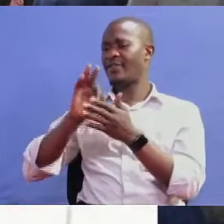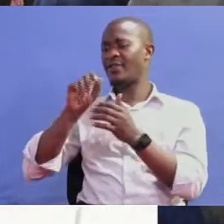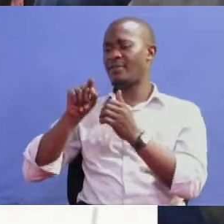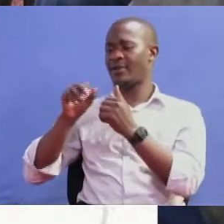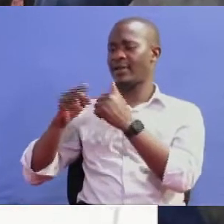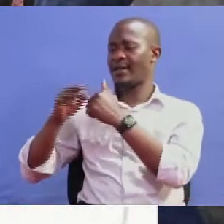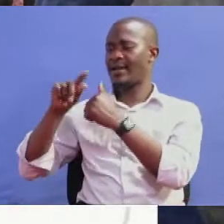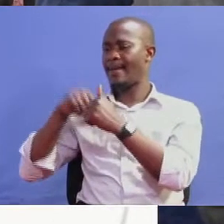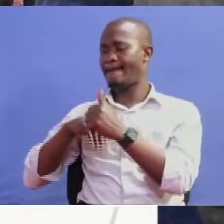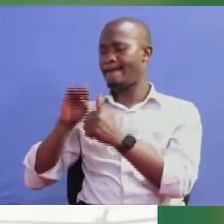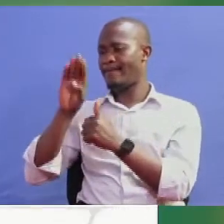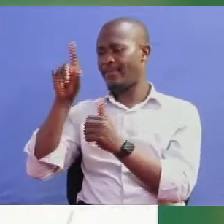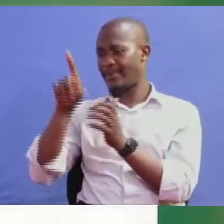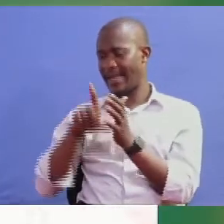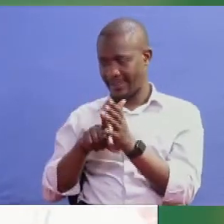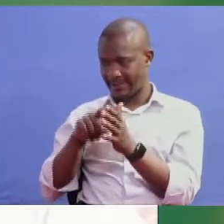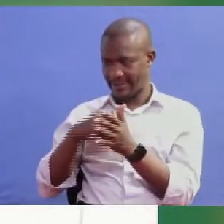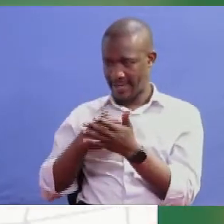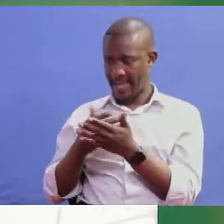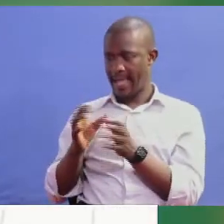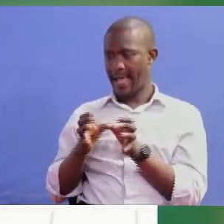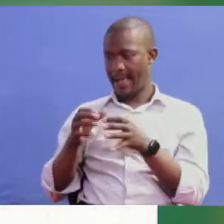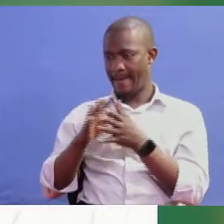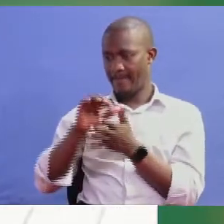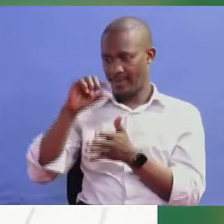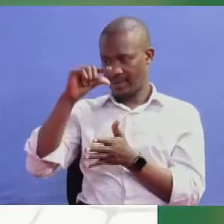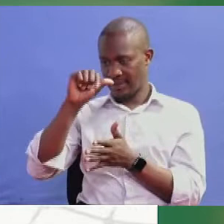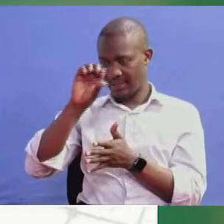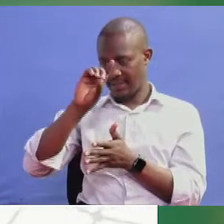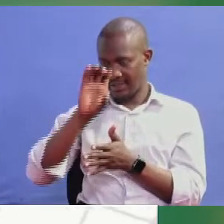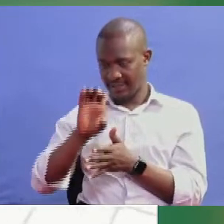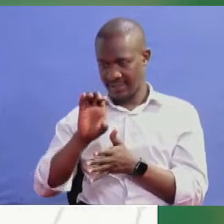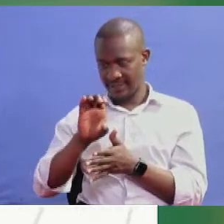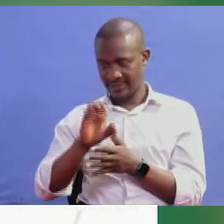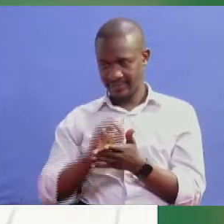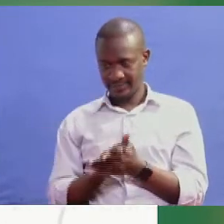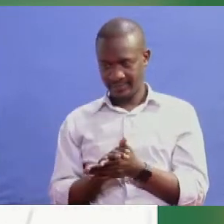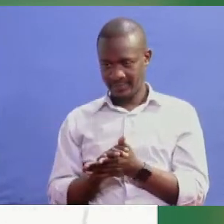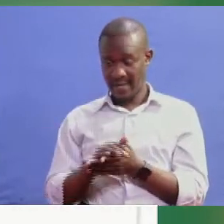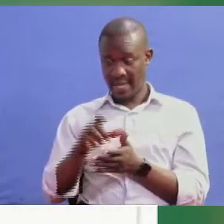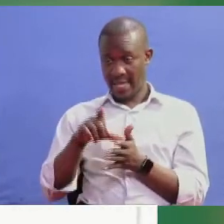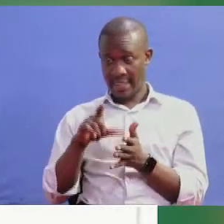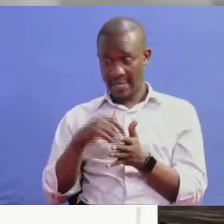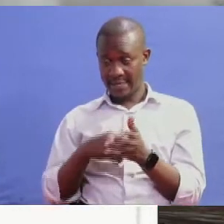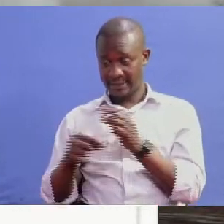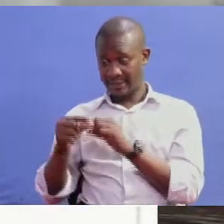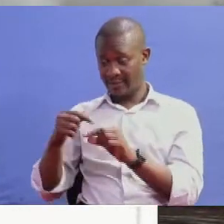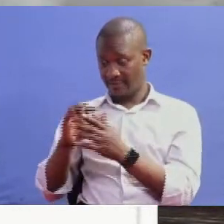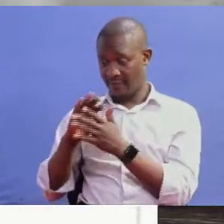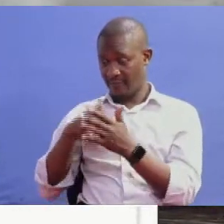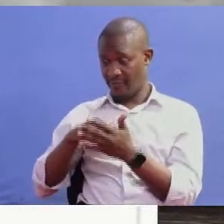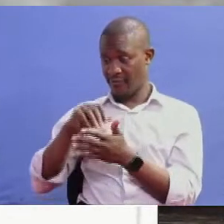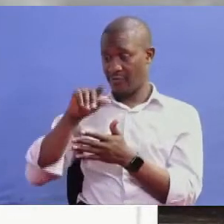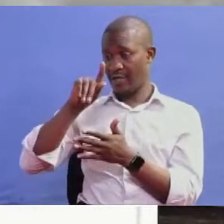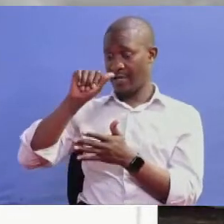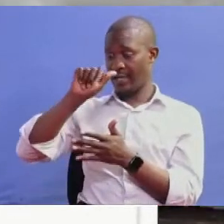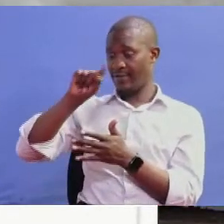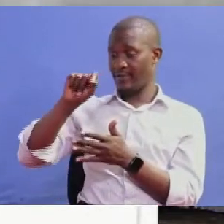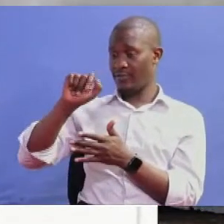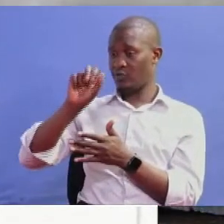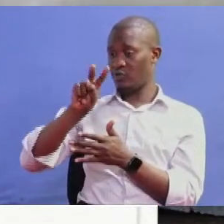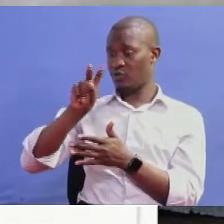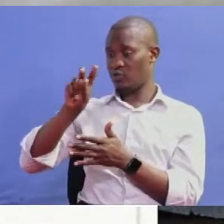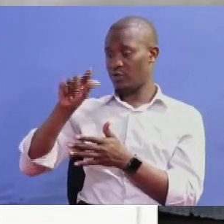owed to Geothermal Development Company GDC. The debt is derived from steam sales that is owed by KENGEN since June